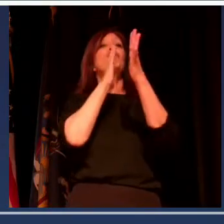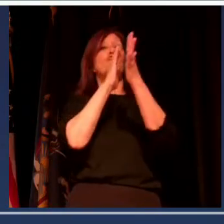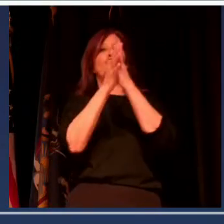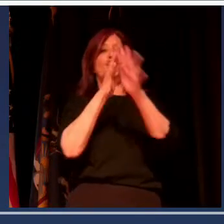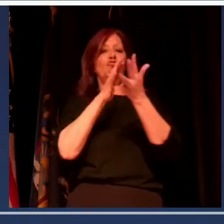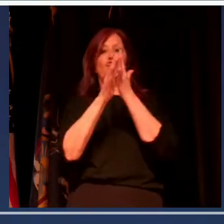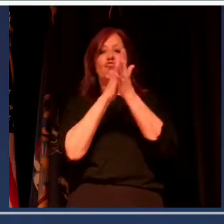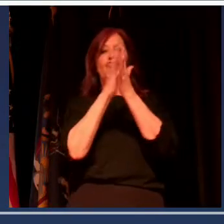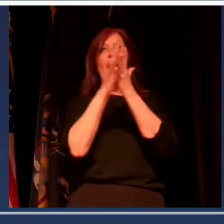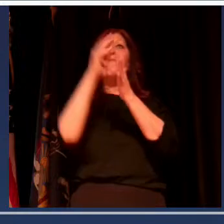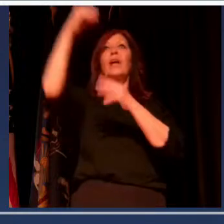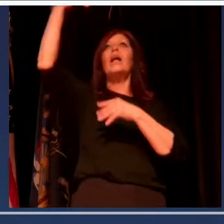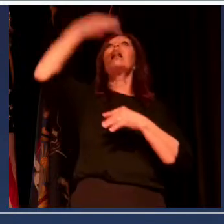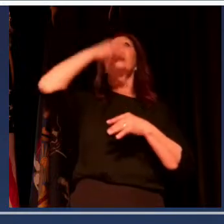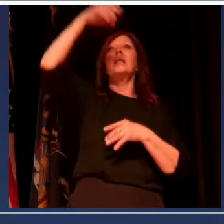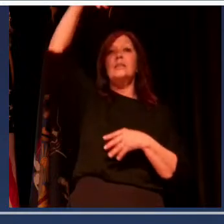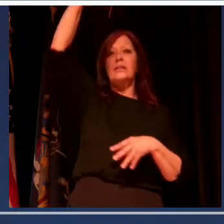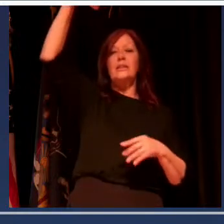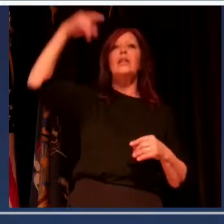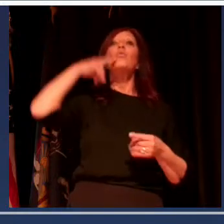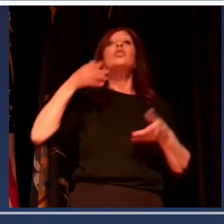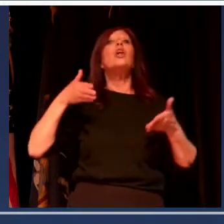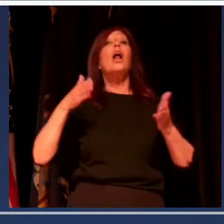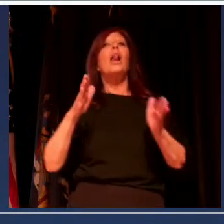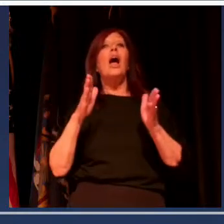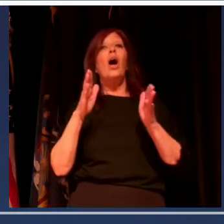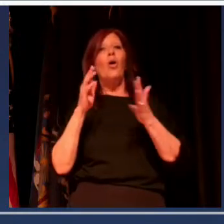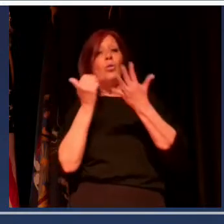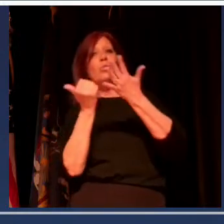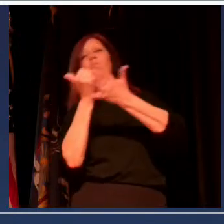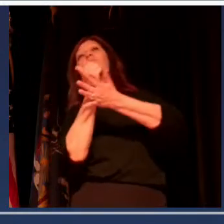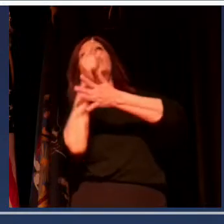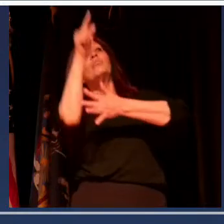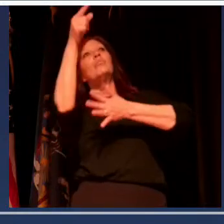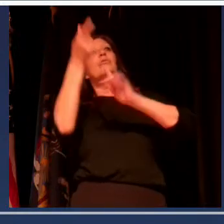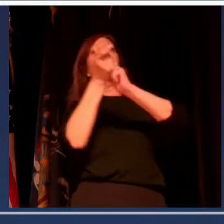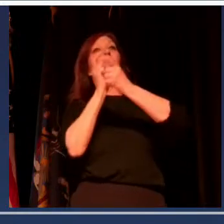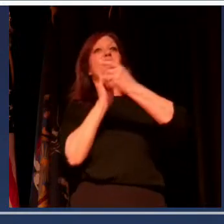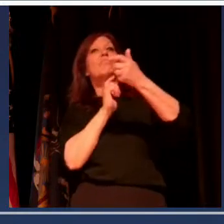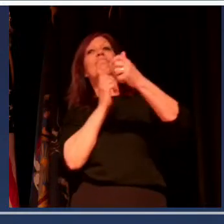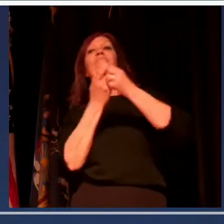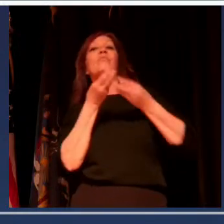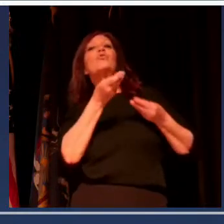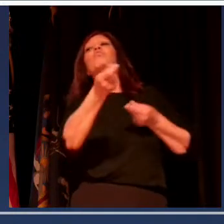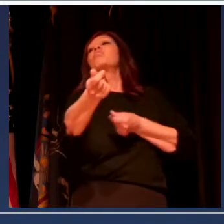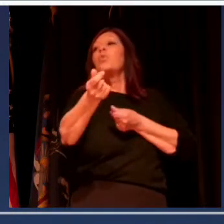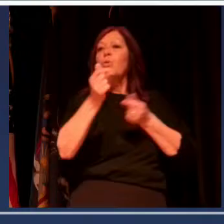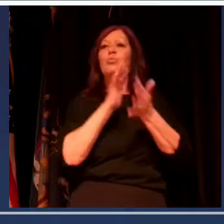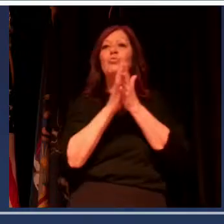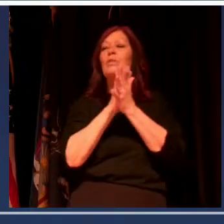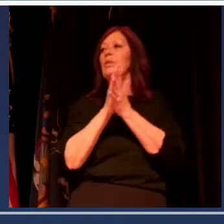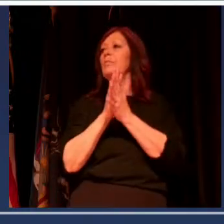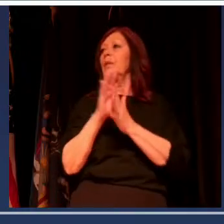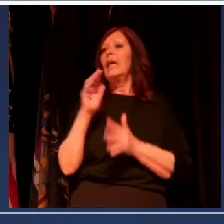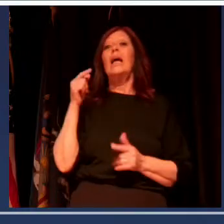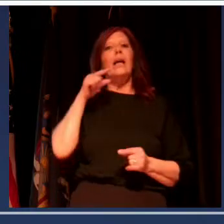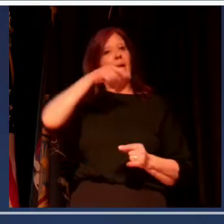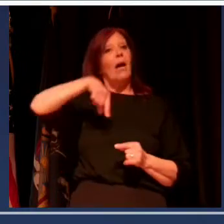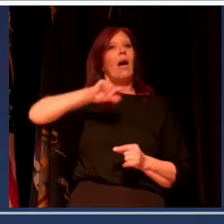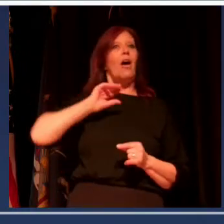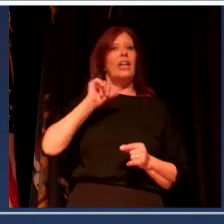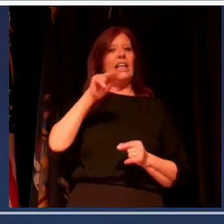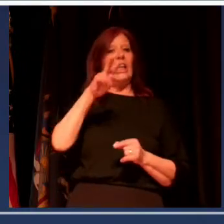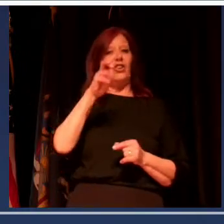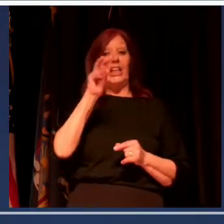which will allow emergency vehicles and bus transit to prioritize traffic signals. and ErieNet's fiber municipal network will be